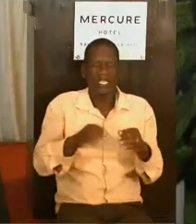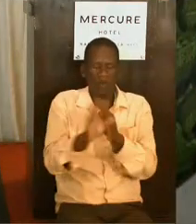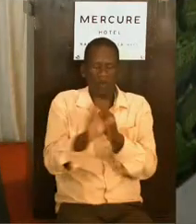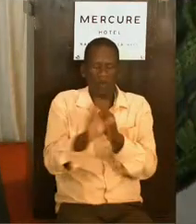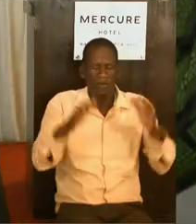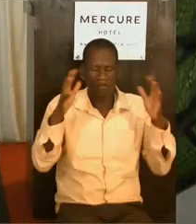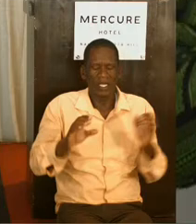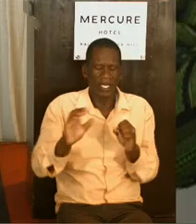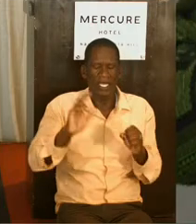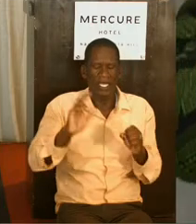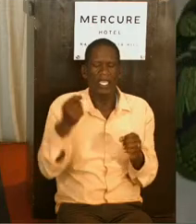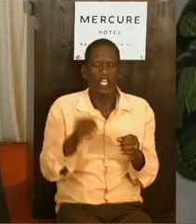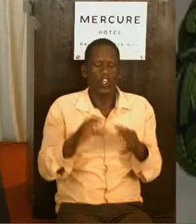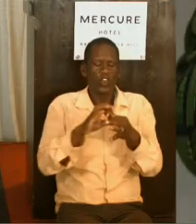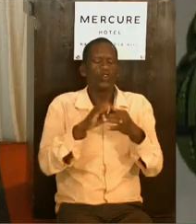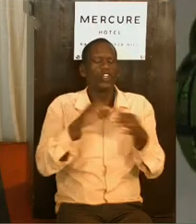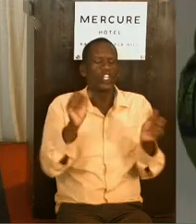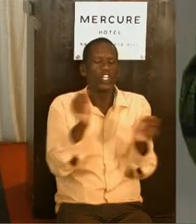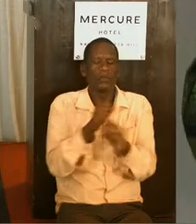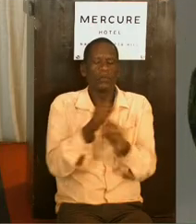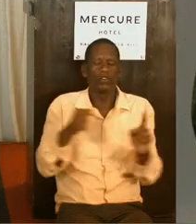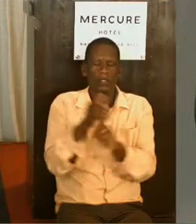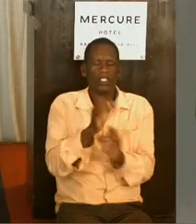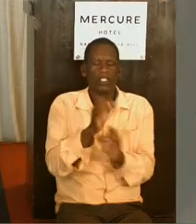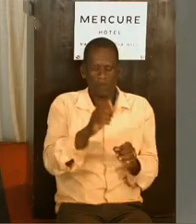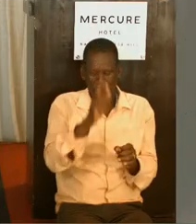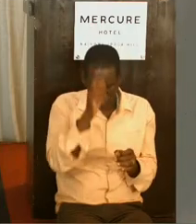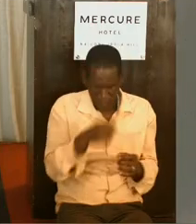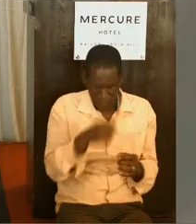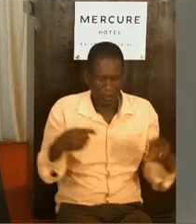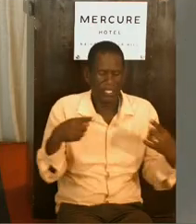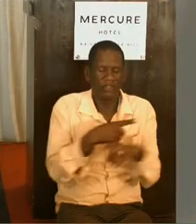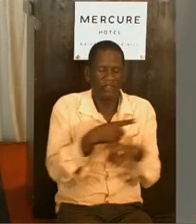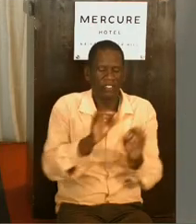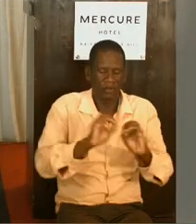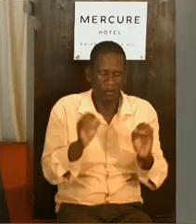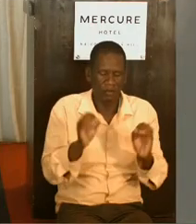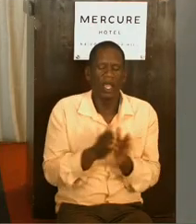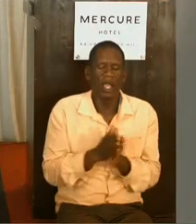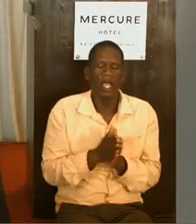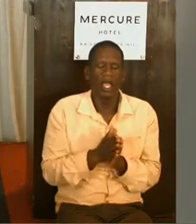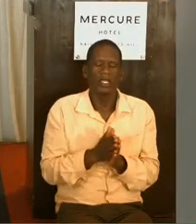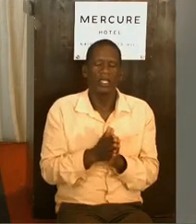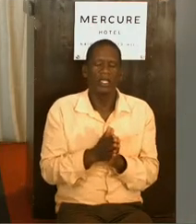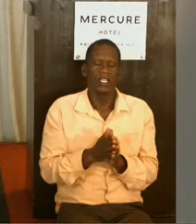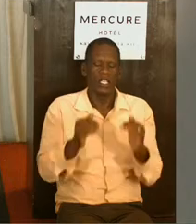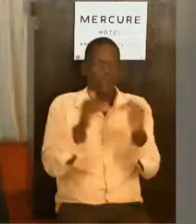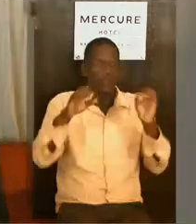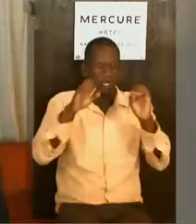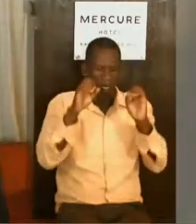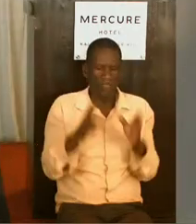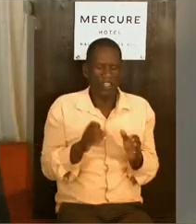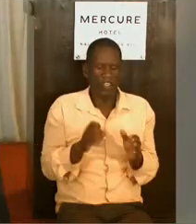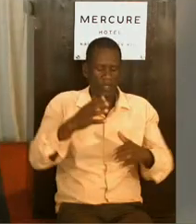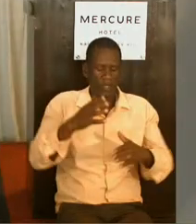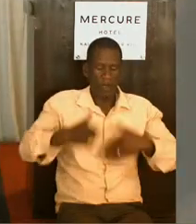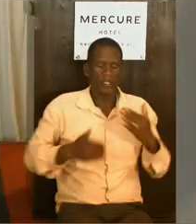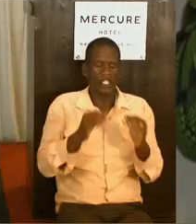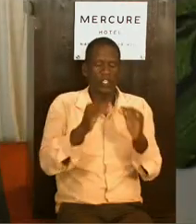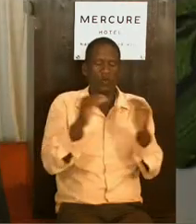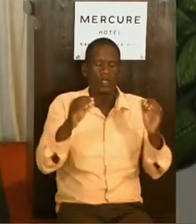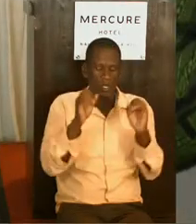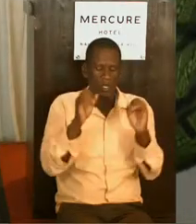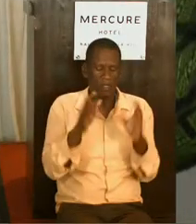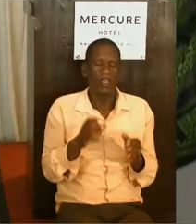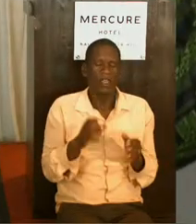Unity cannot be attained if we don't respect the diversity and the the inequalities if you don't appreciate the inequalities and I